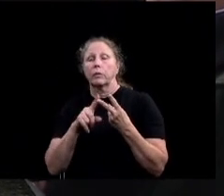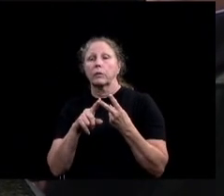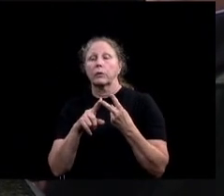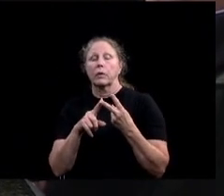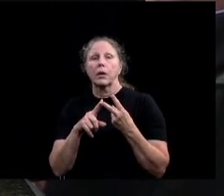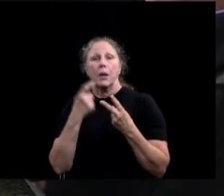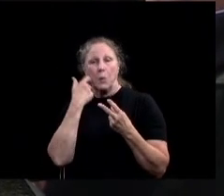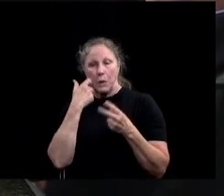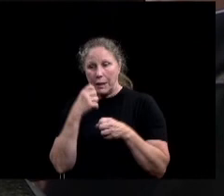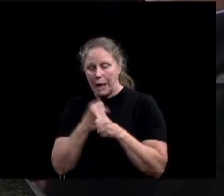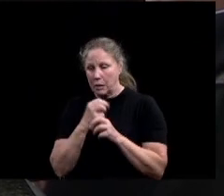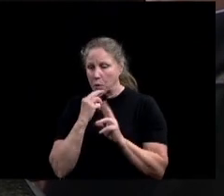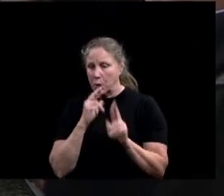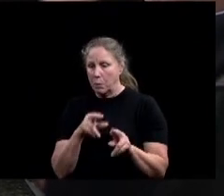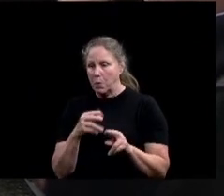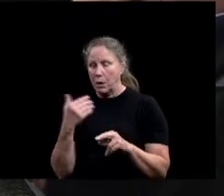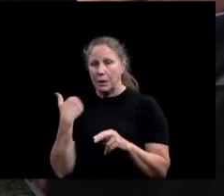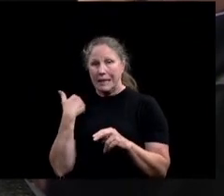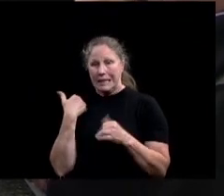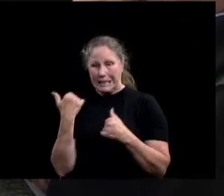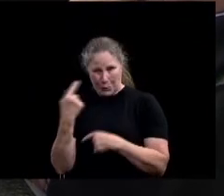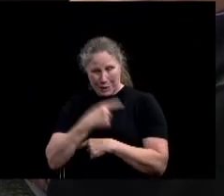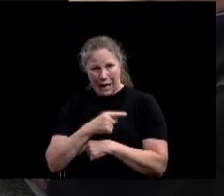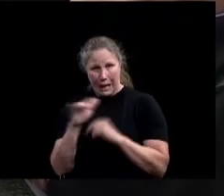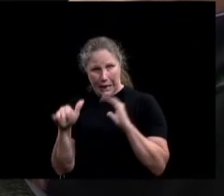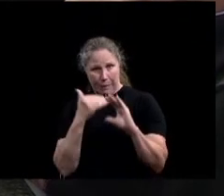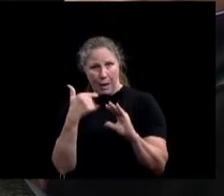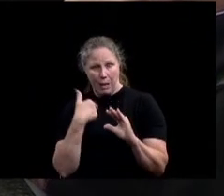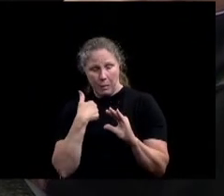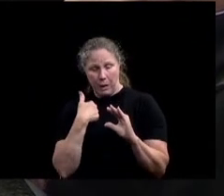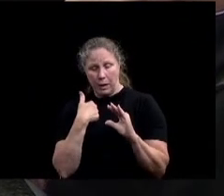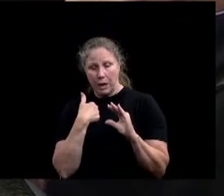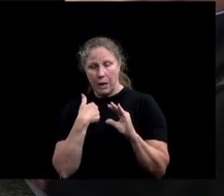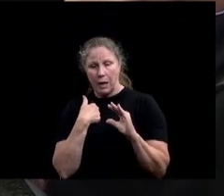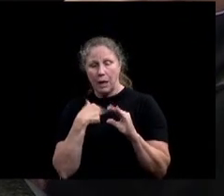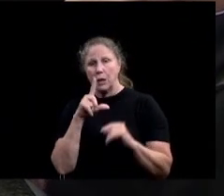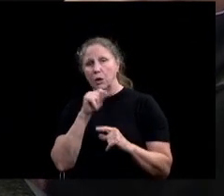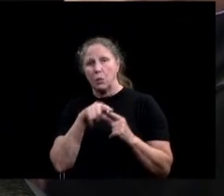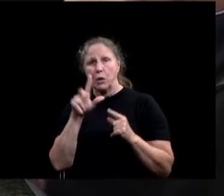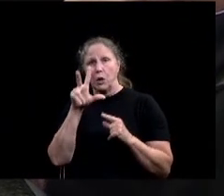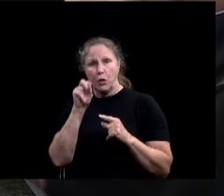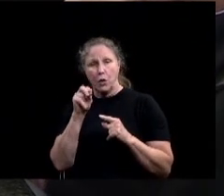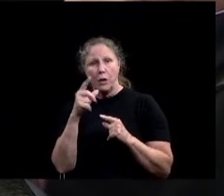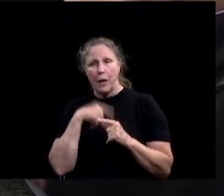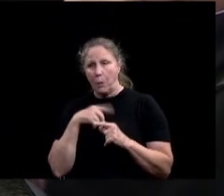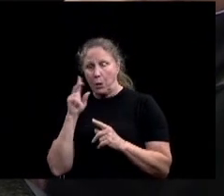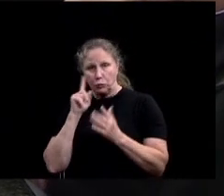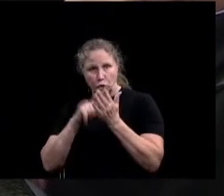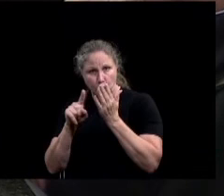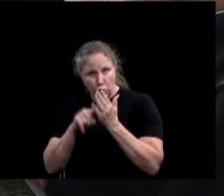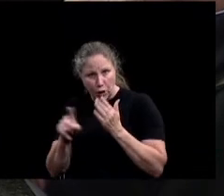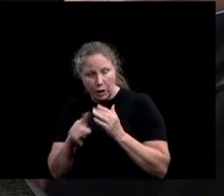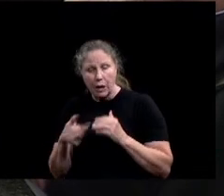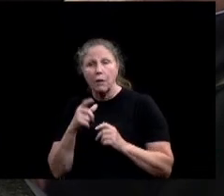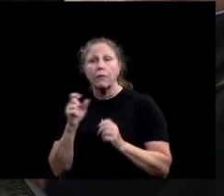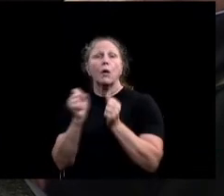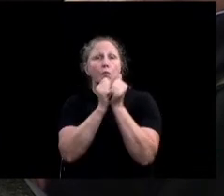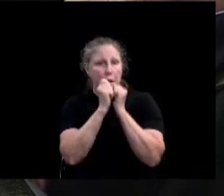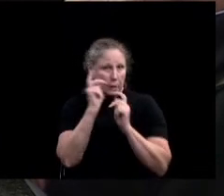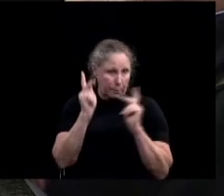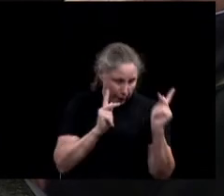with another 20 or 30 that we're tracking. We have arrested suspects. Unfortunately, because